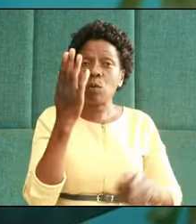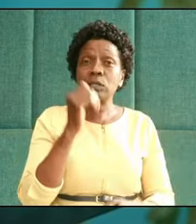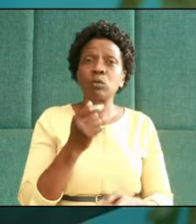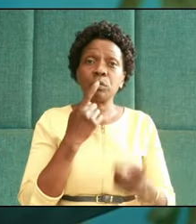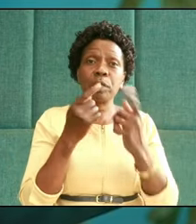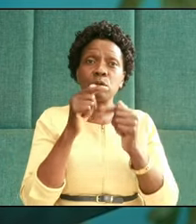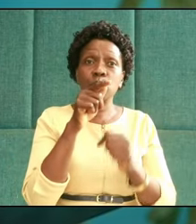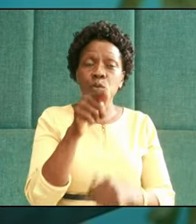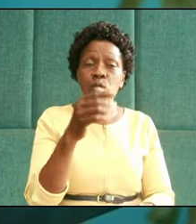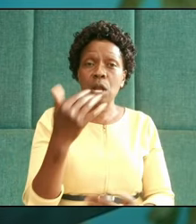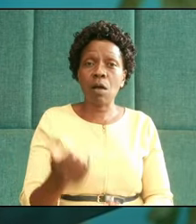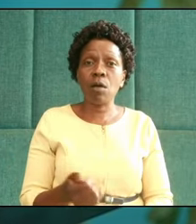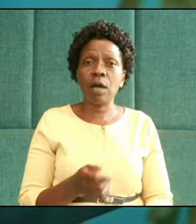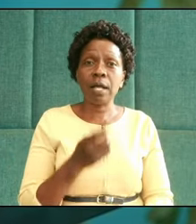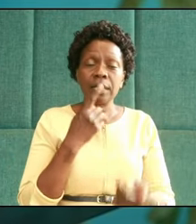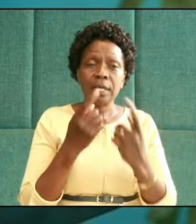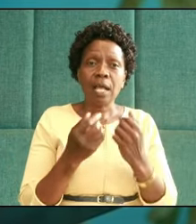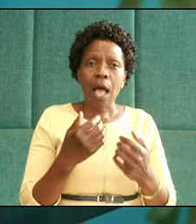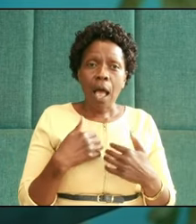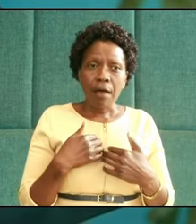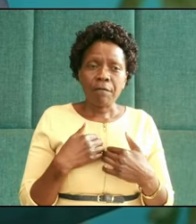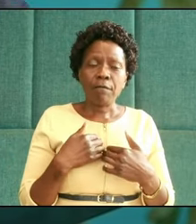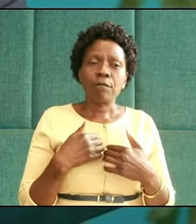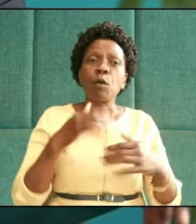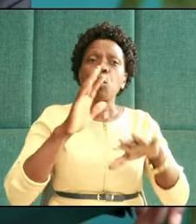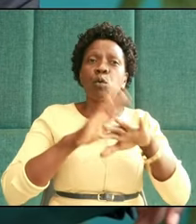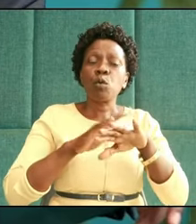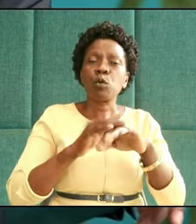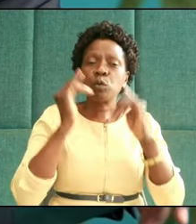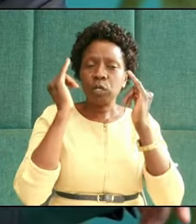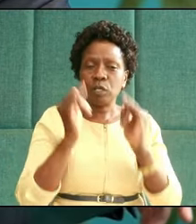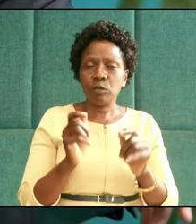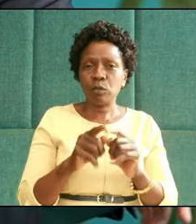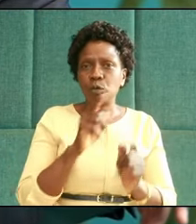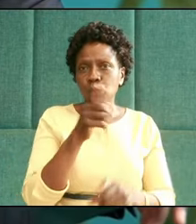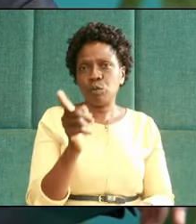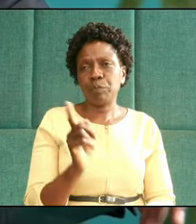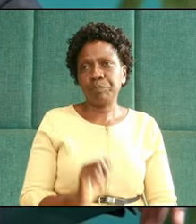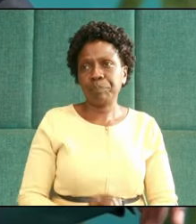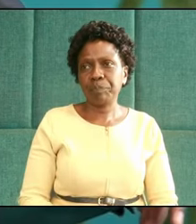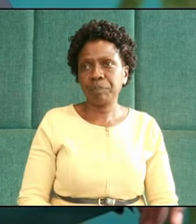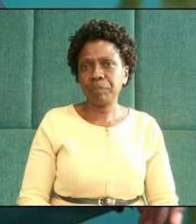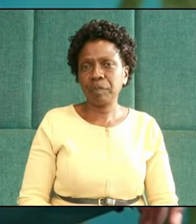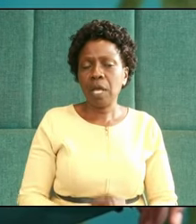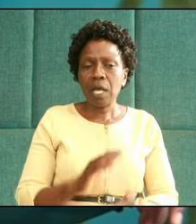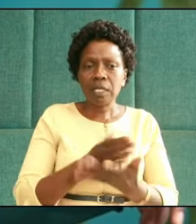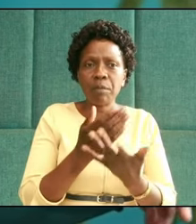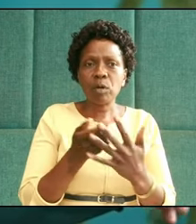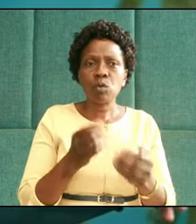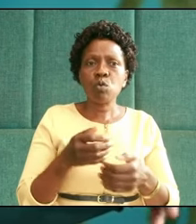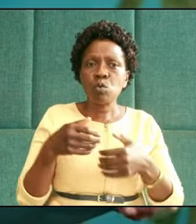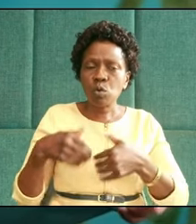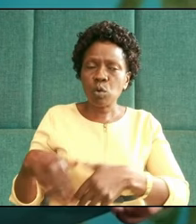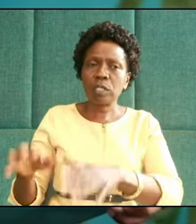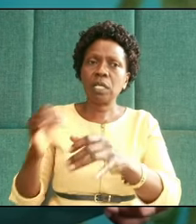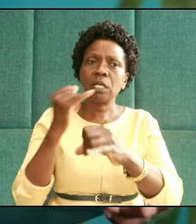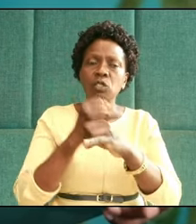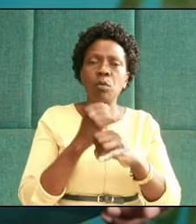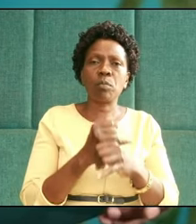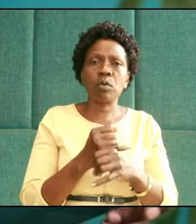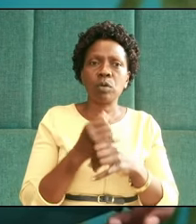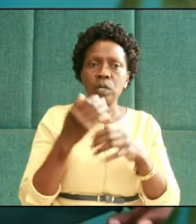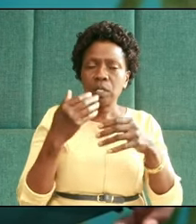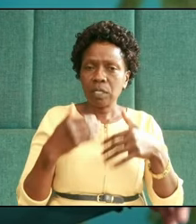and say, I have good news for you. There is somebody who has lost a job. And there's somebody who has